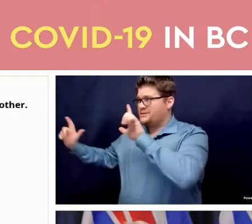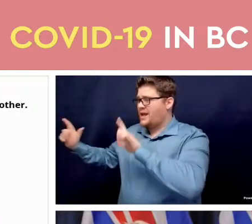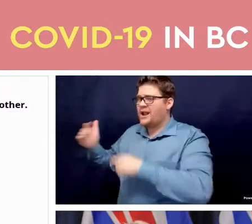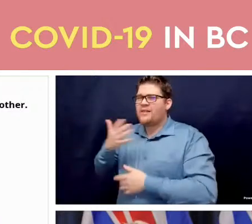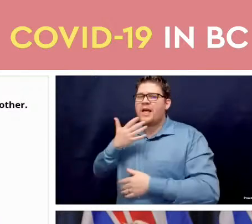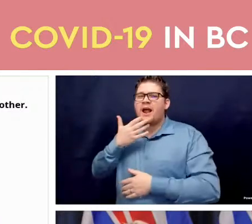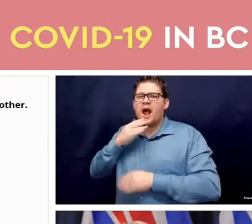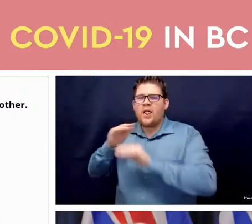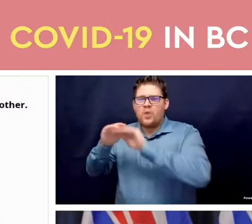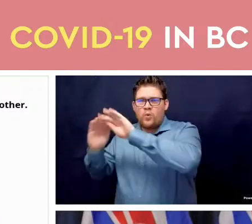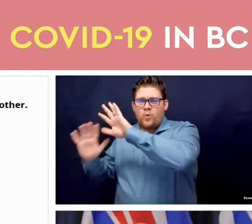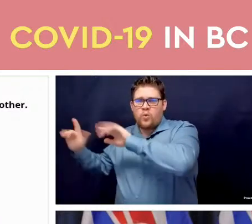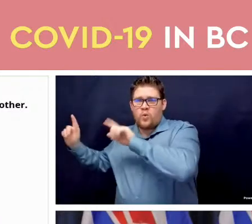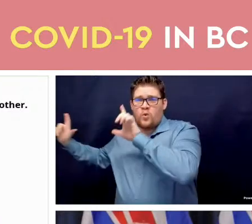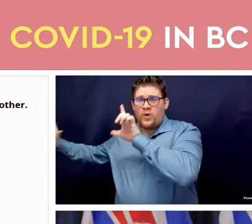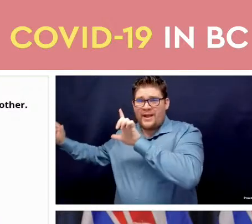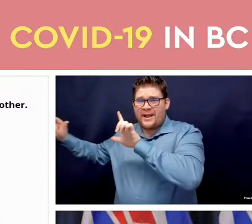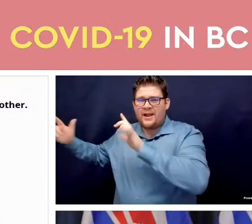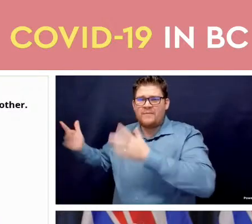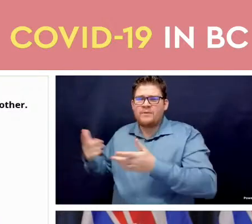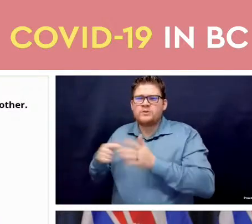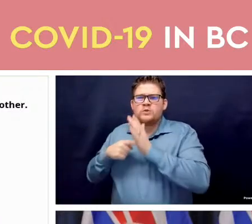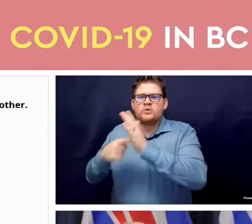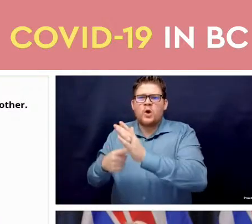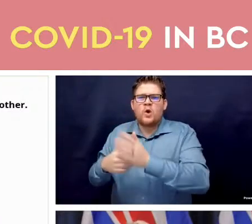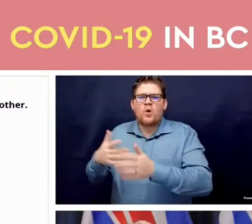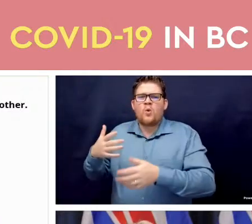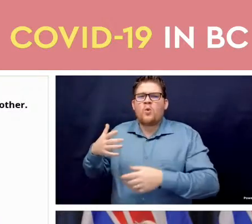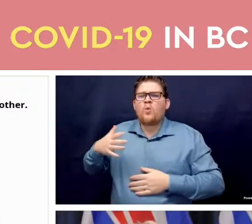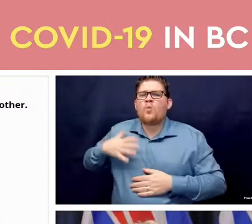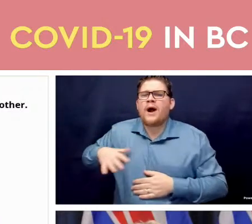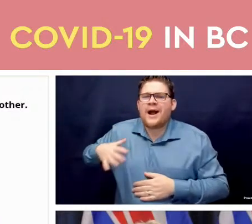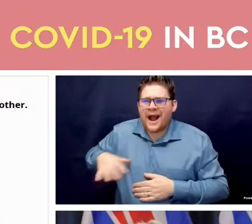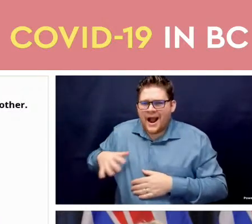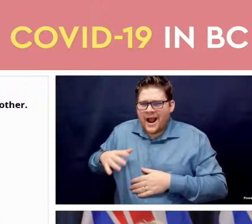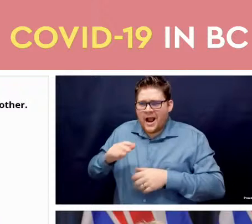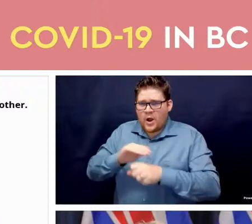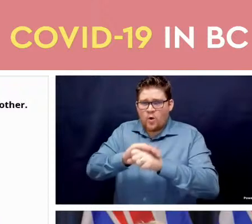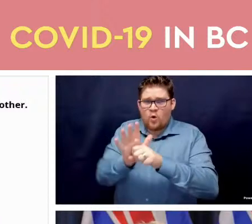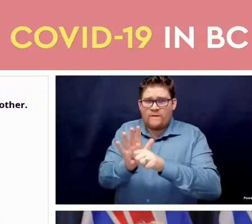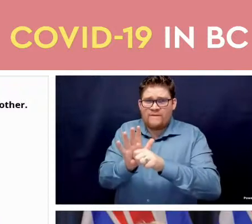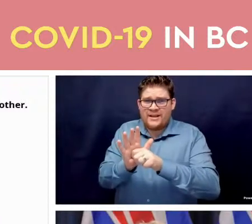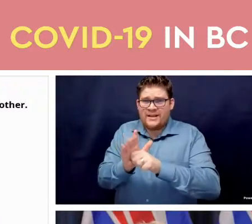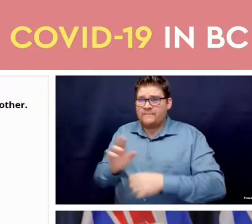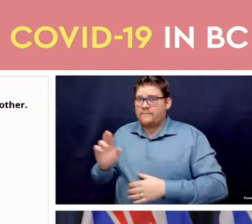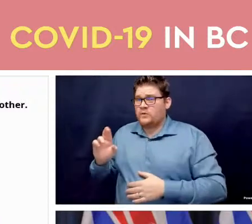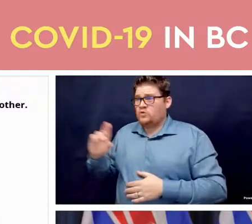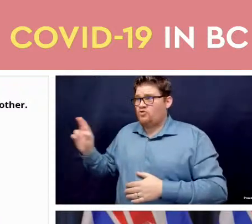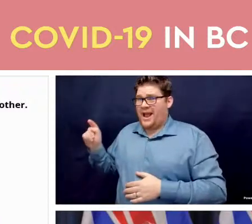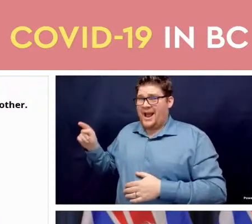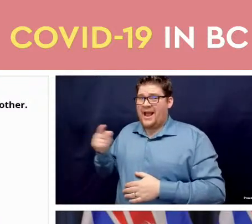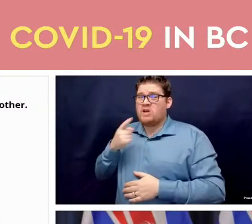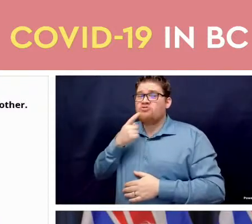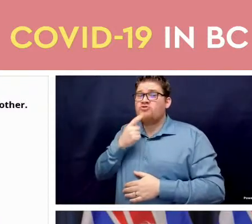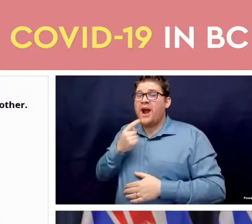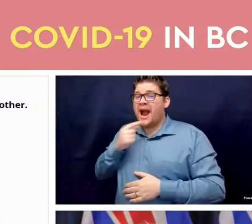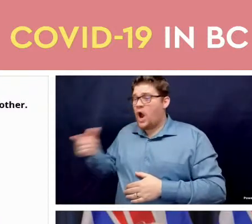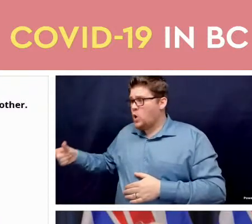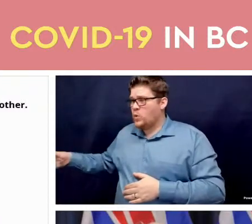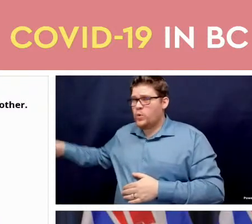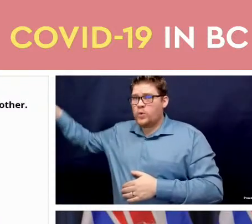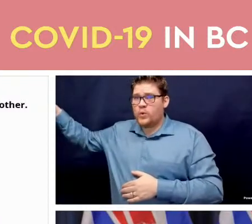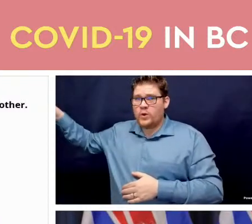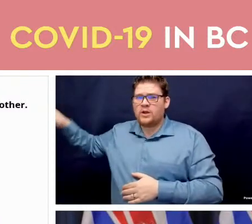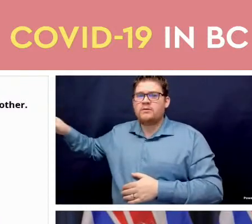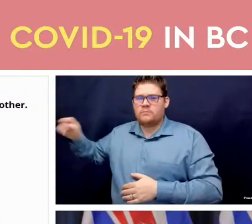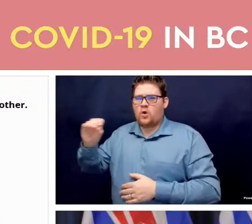started. And what we can see is the red there is Omicron, and it has rapidly replaced Delta